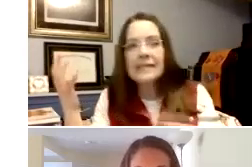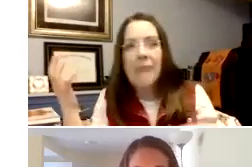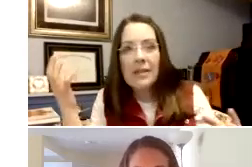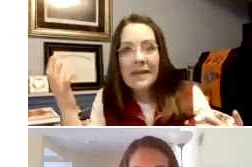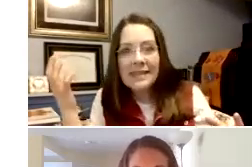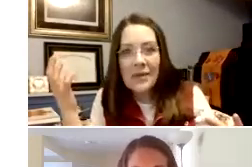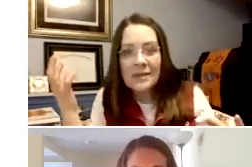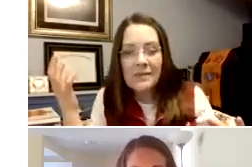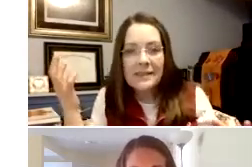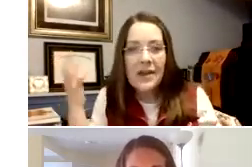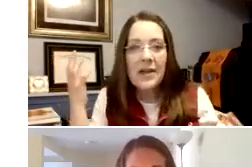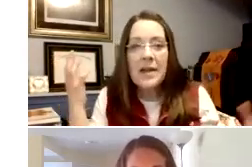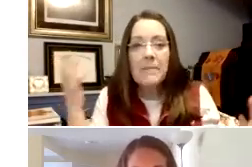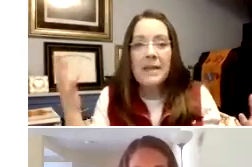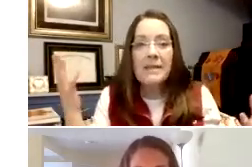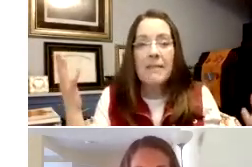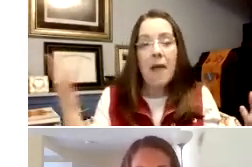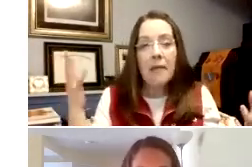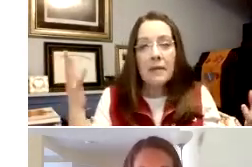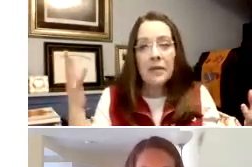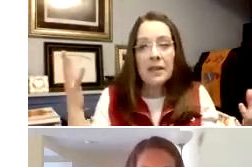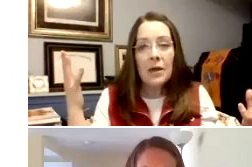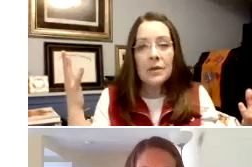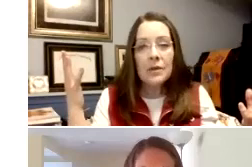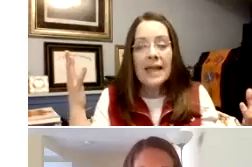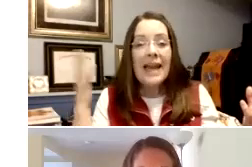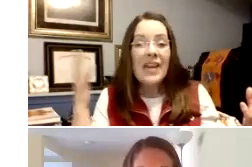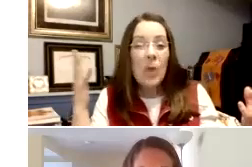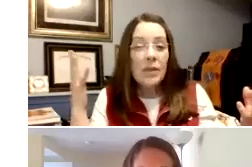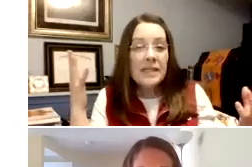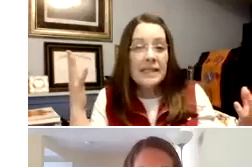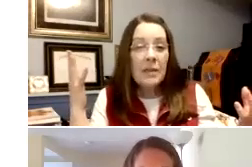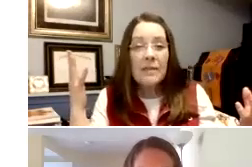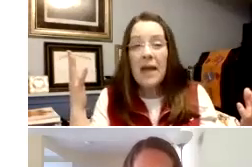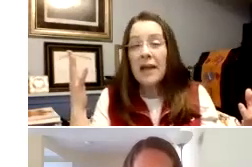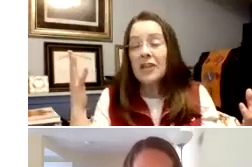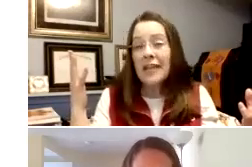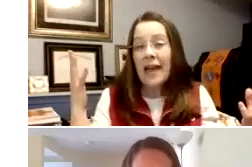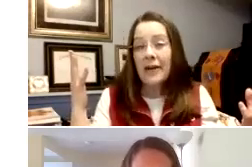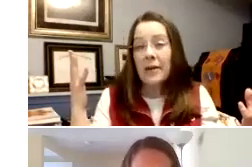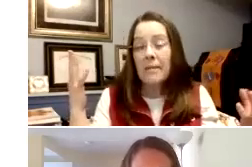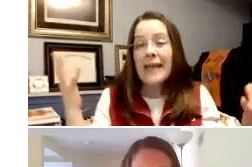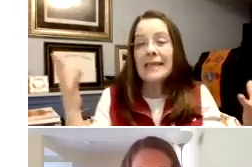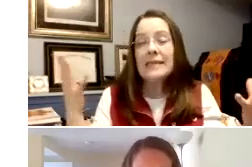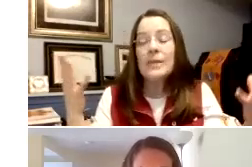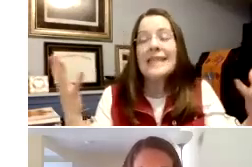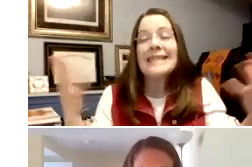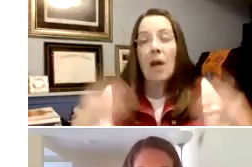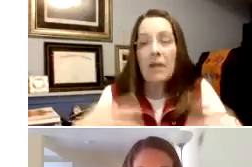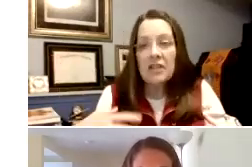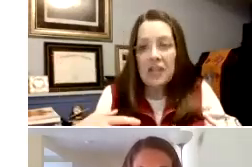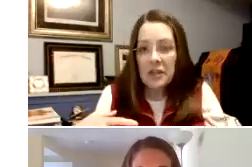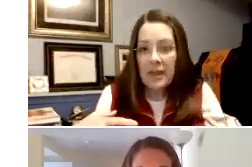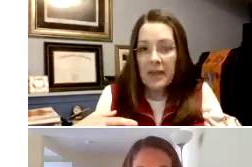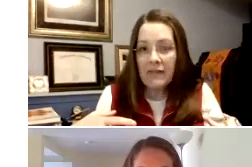can smile because I know something's there. Maybe my mom comes really close and I know she's there, but I'm not going to look at her. But we can tell